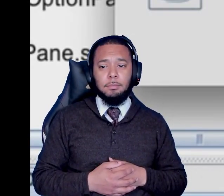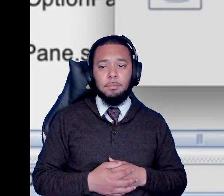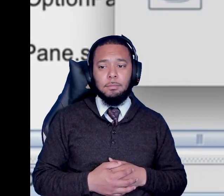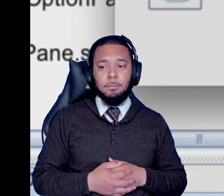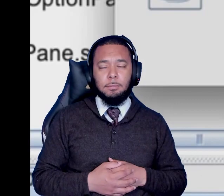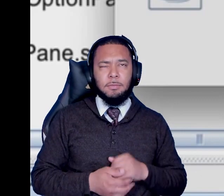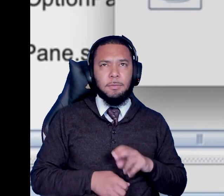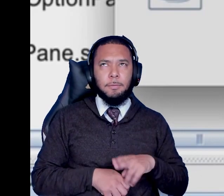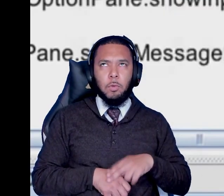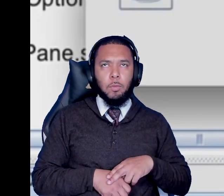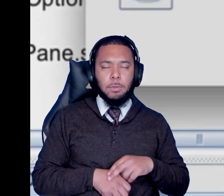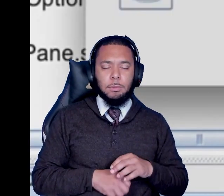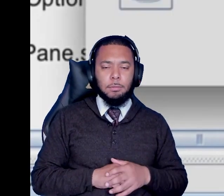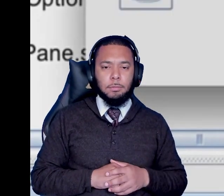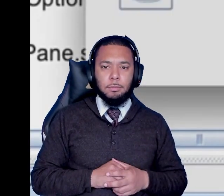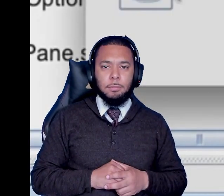hummus.